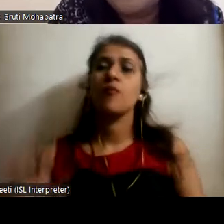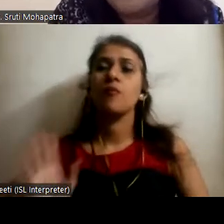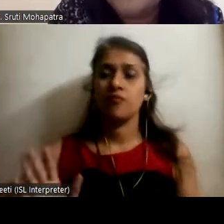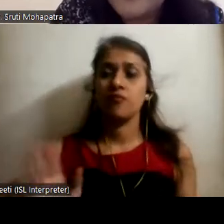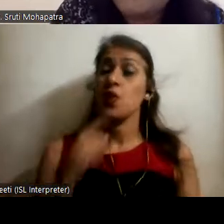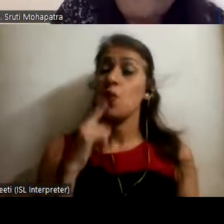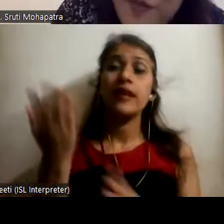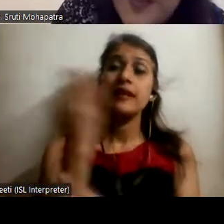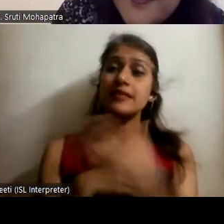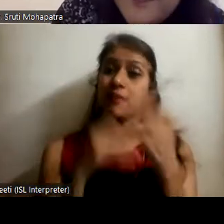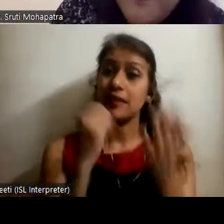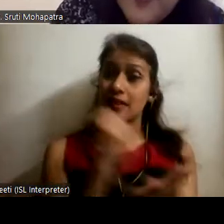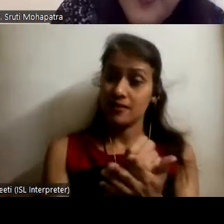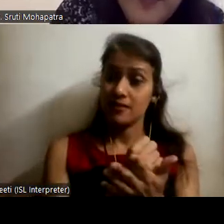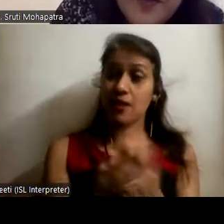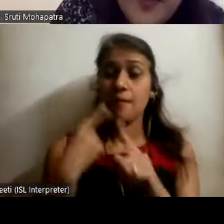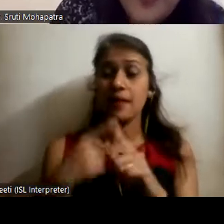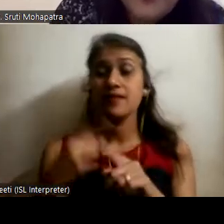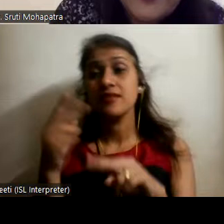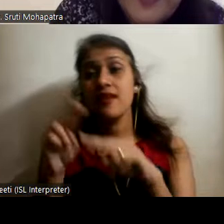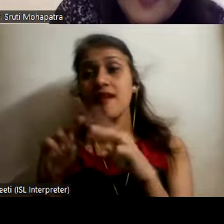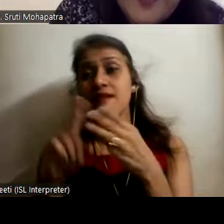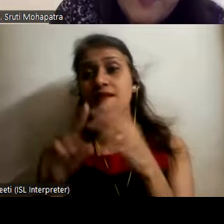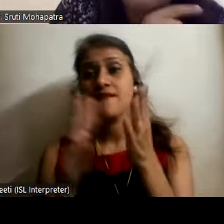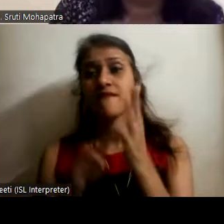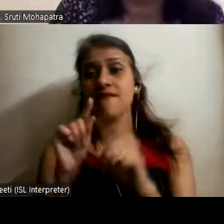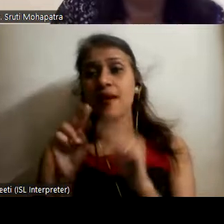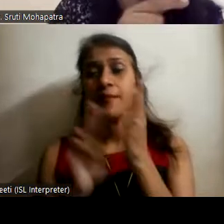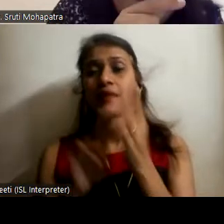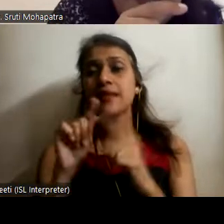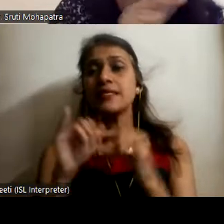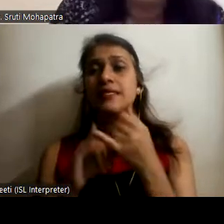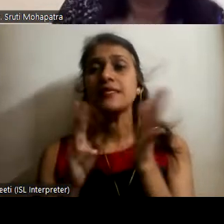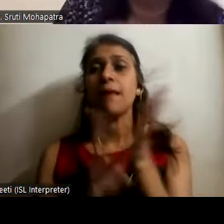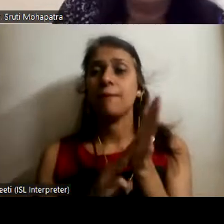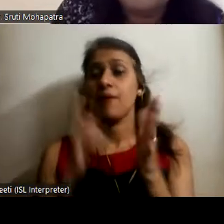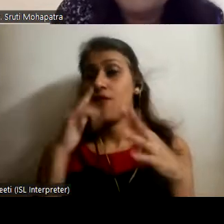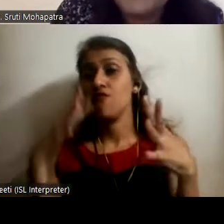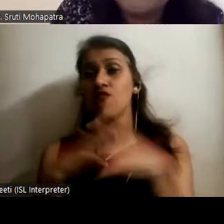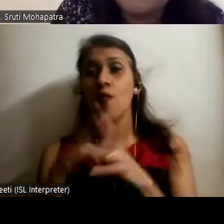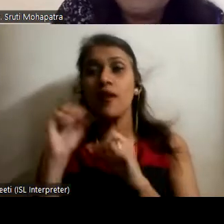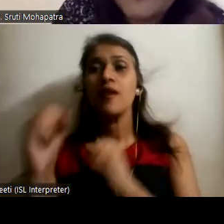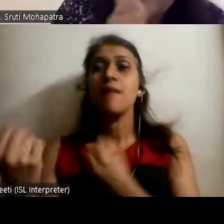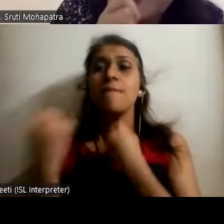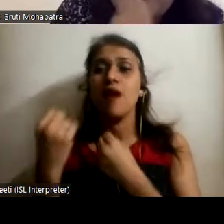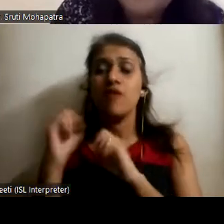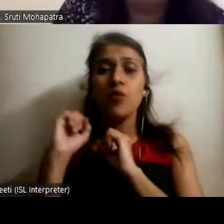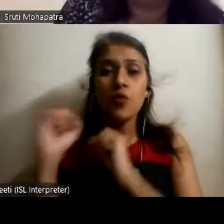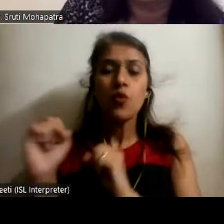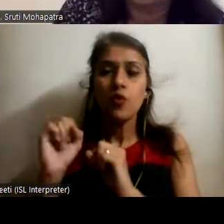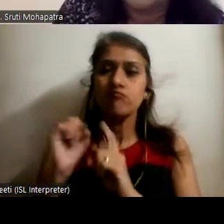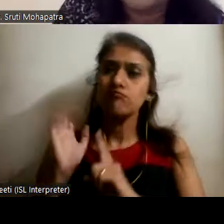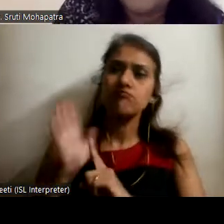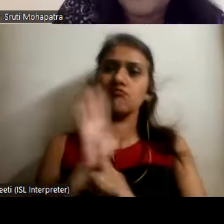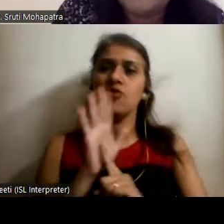rights movement and feminism, when they became movements, why did they become movements? We must